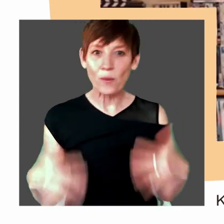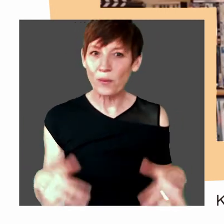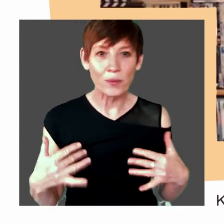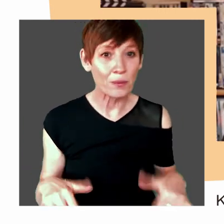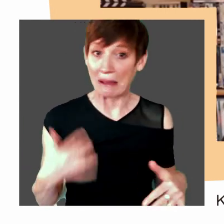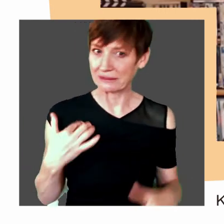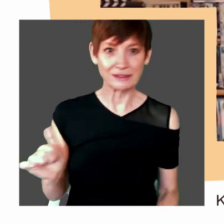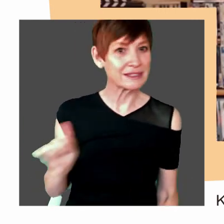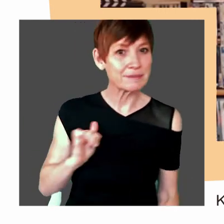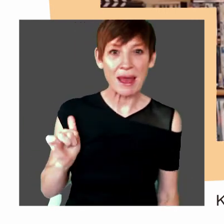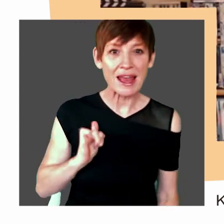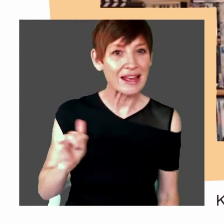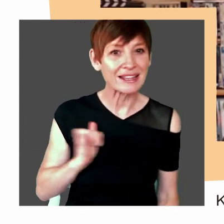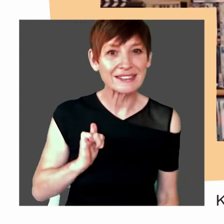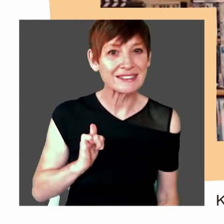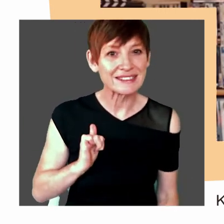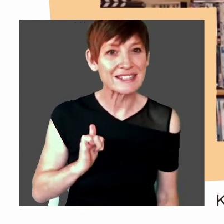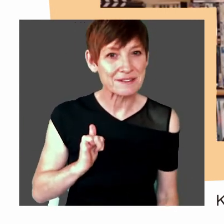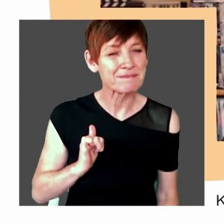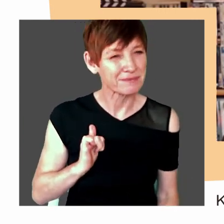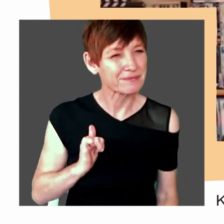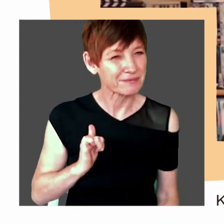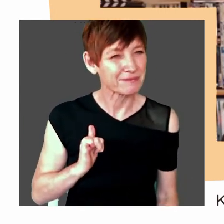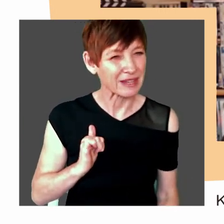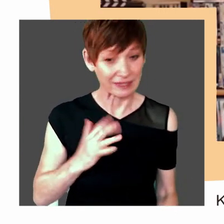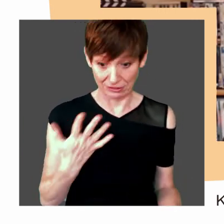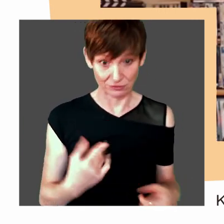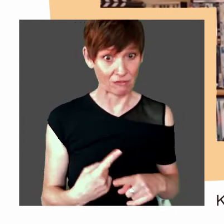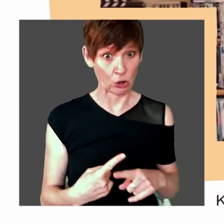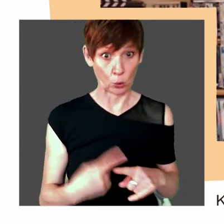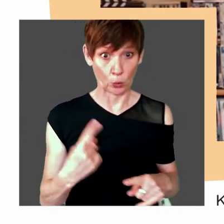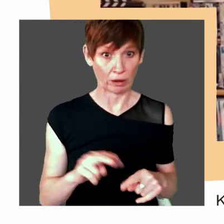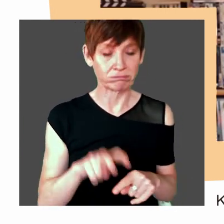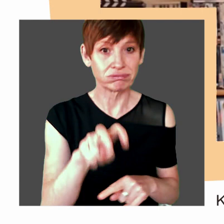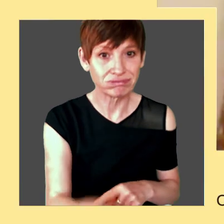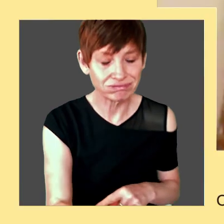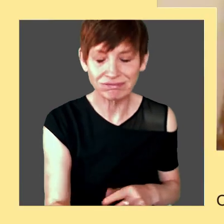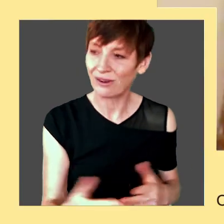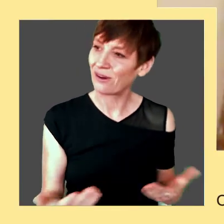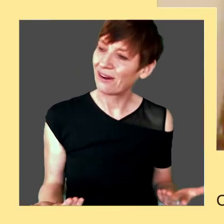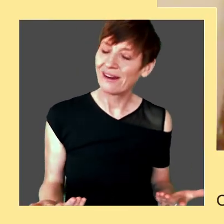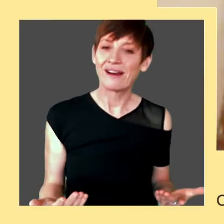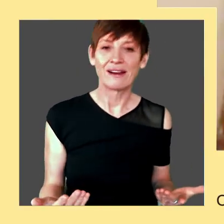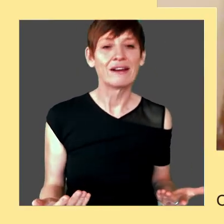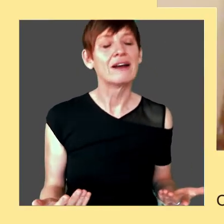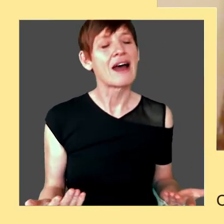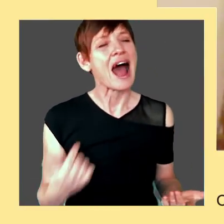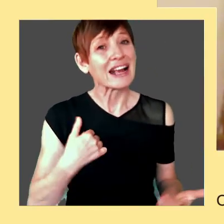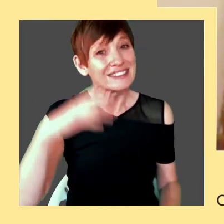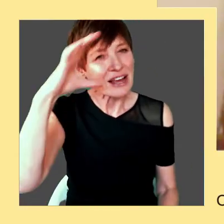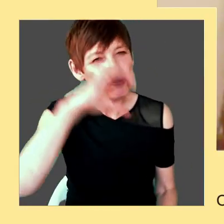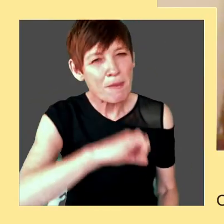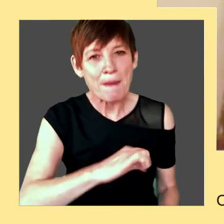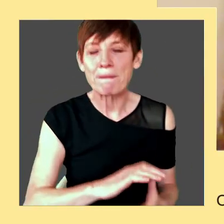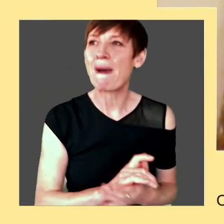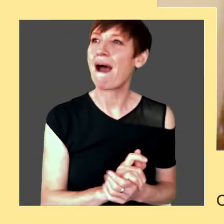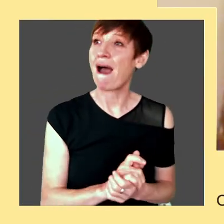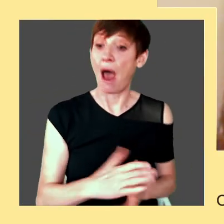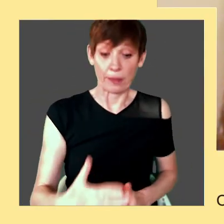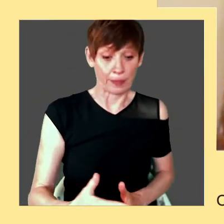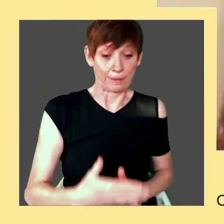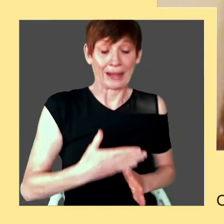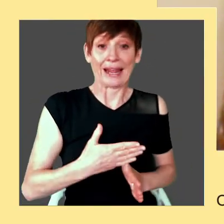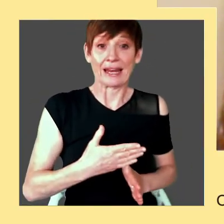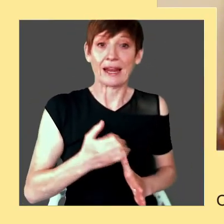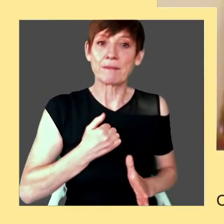didn't expect that. So that's much quick I'd be there. Because I remember in the beginning of